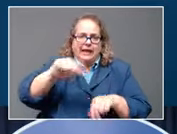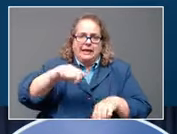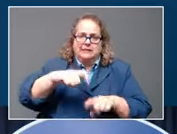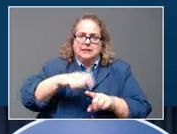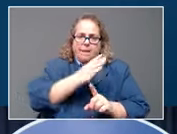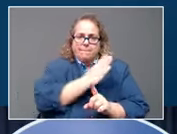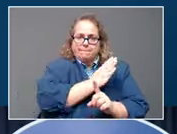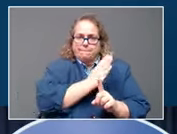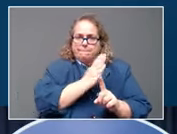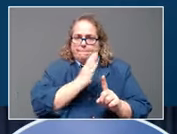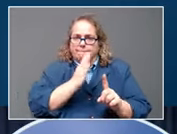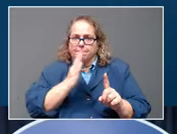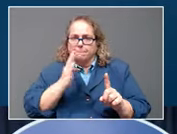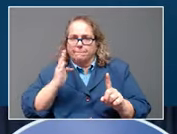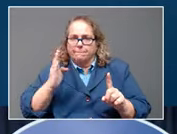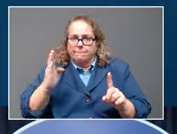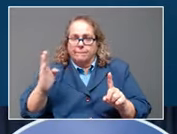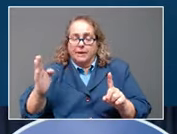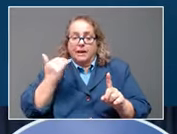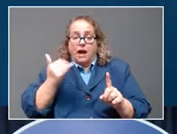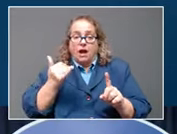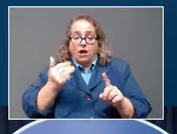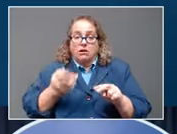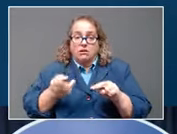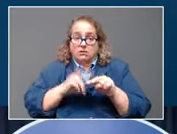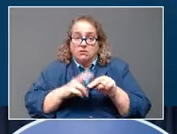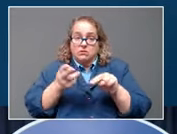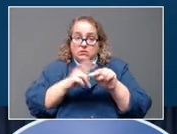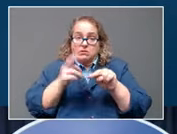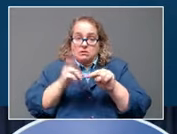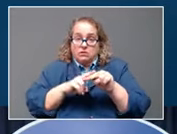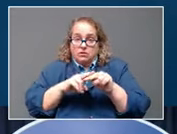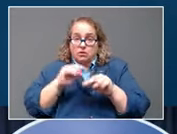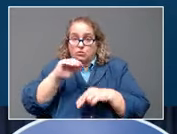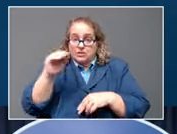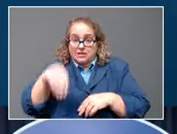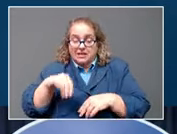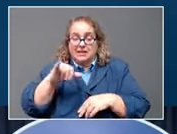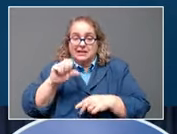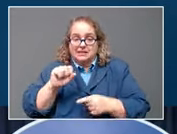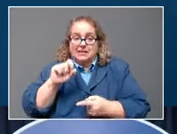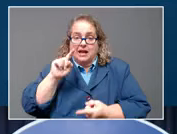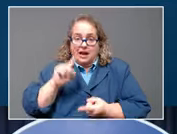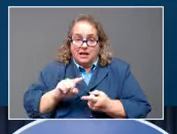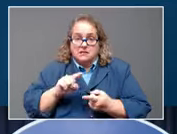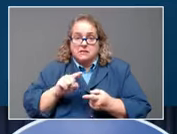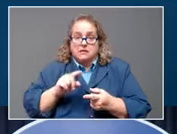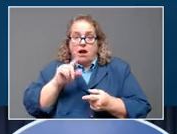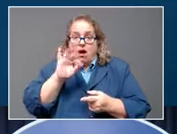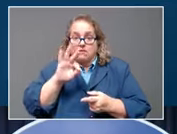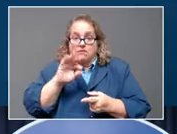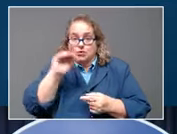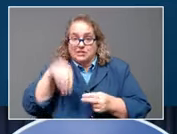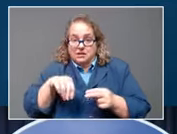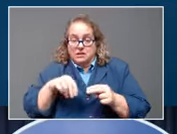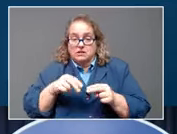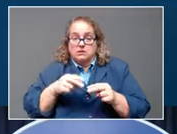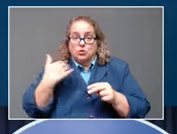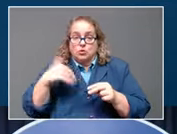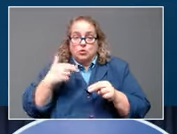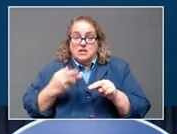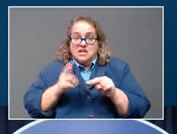in positivity week over week is less than when we look at